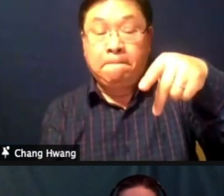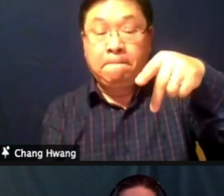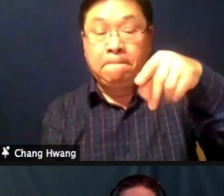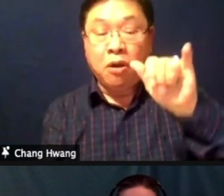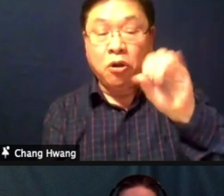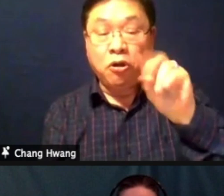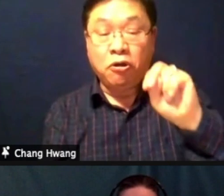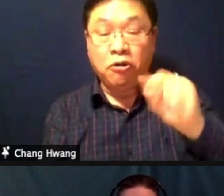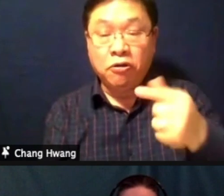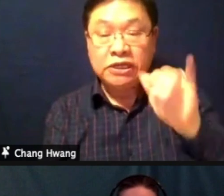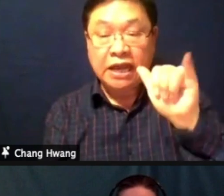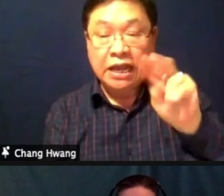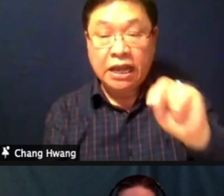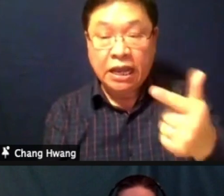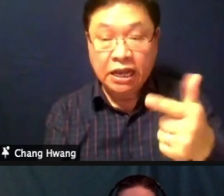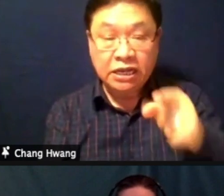whole.